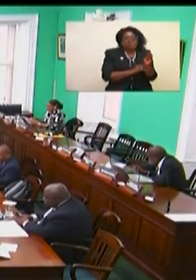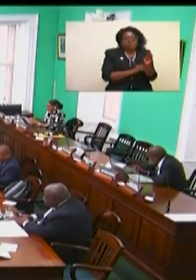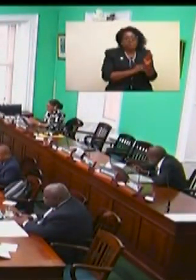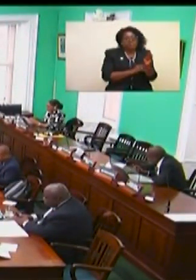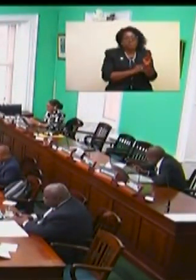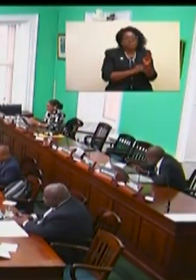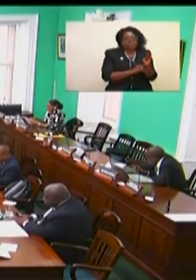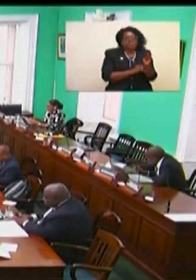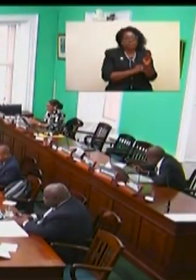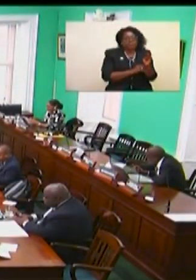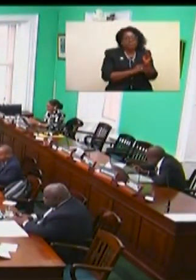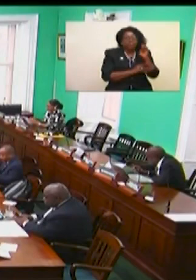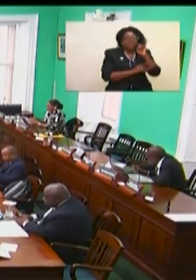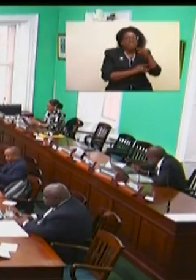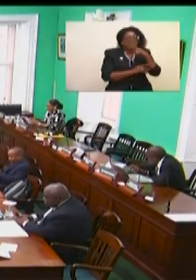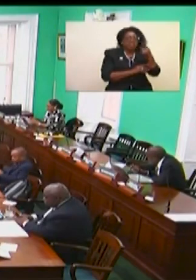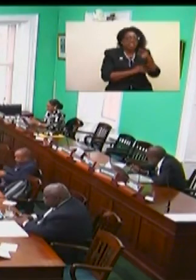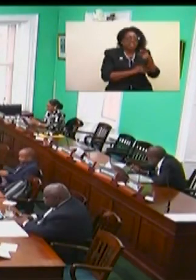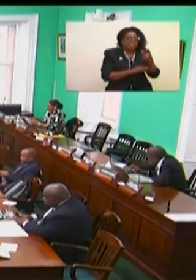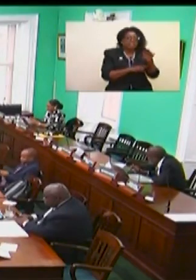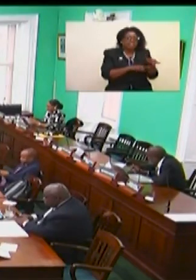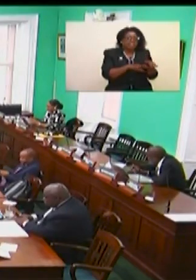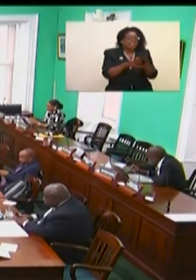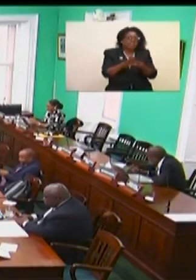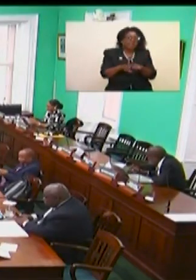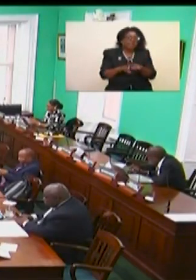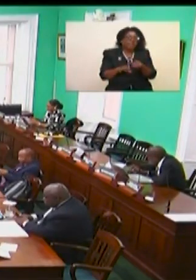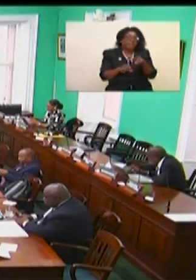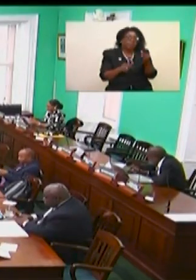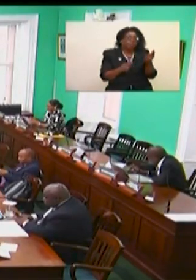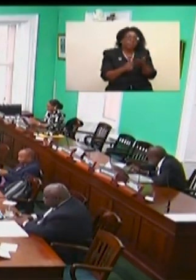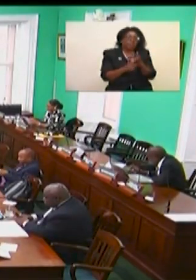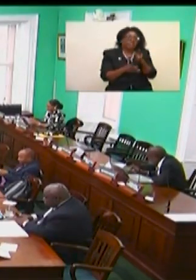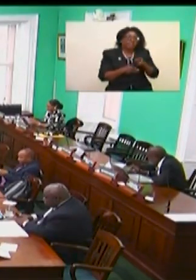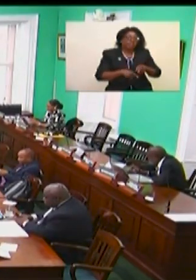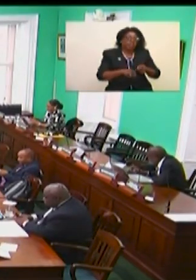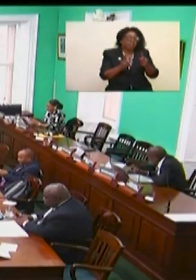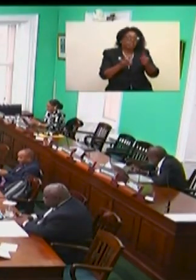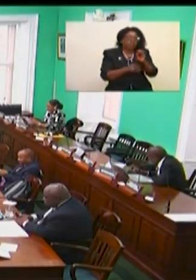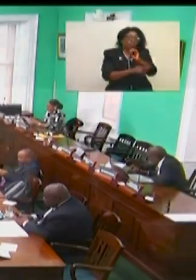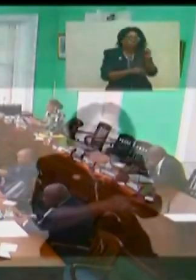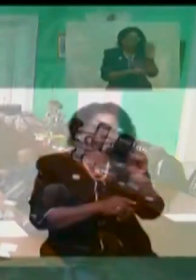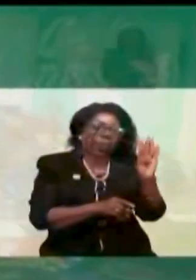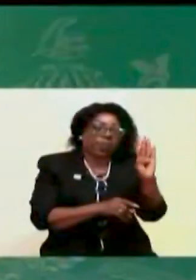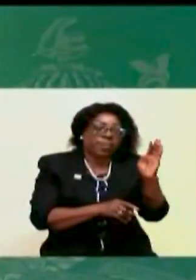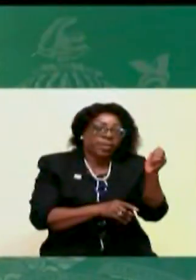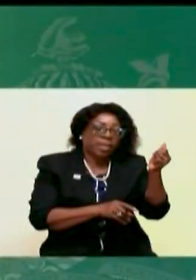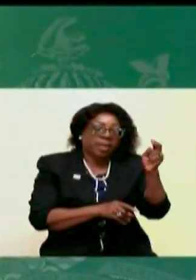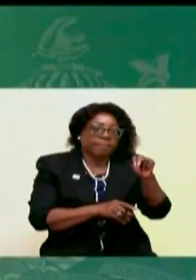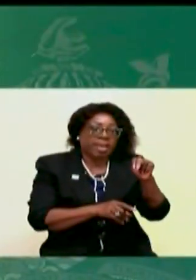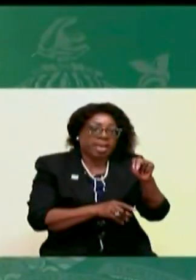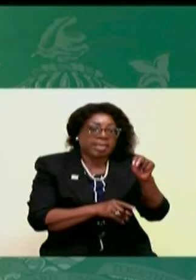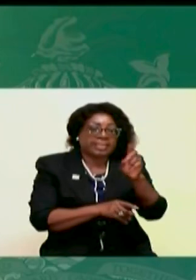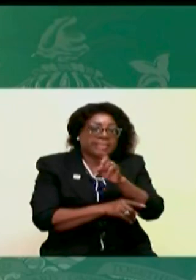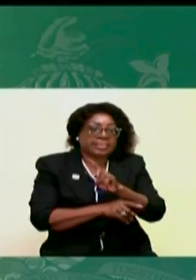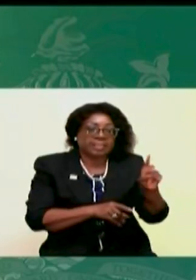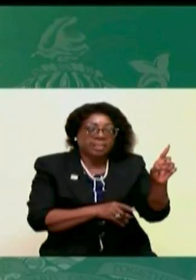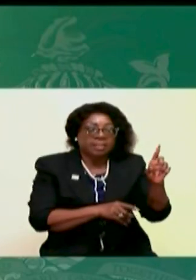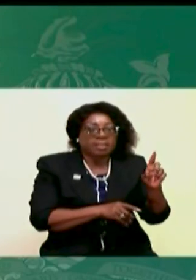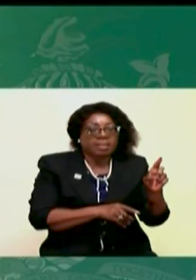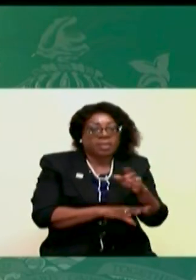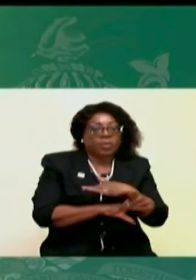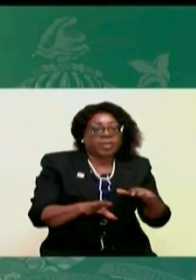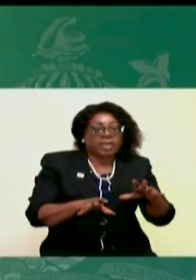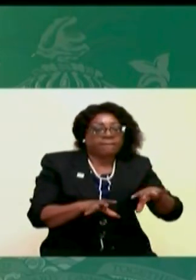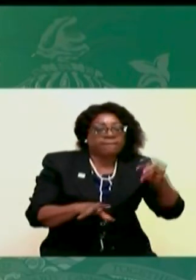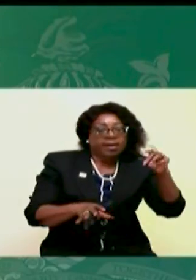Bahama. No, he said it's a step in the right direction. This is the Oban, you know. Oban. The stuff we can't find. Remember, we can't find